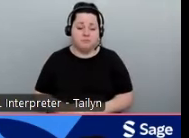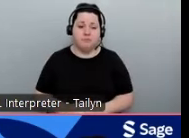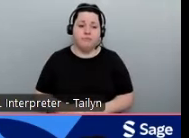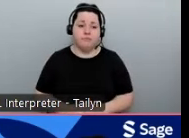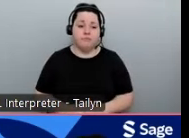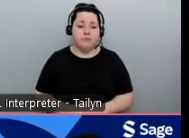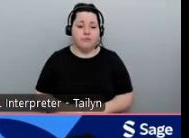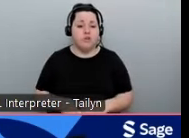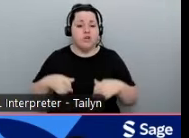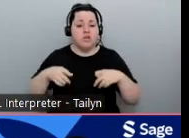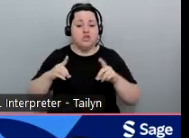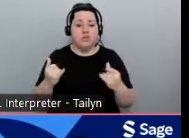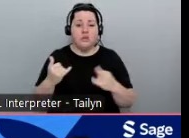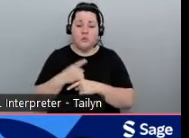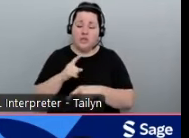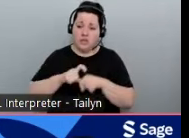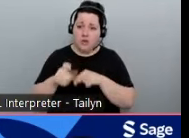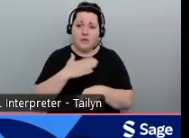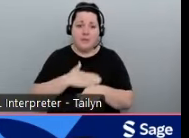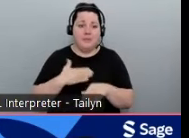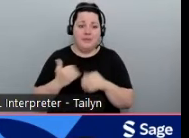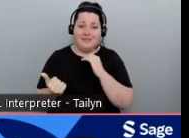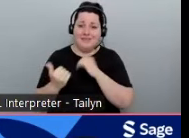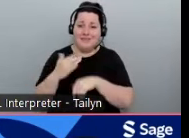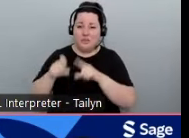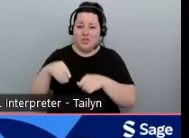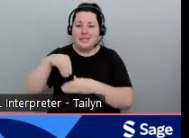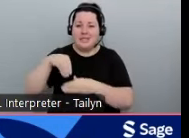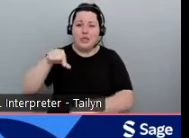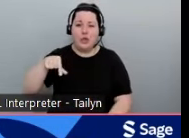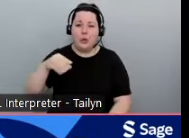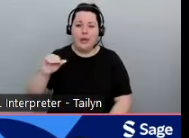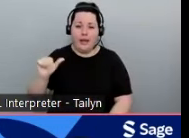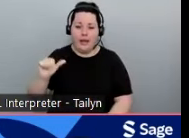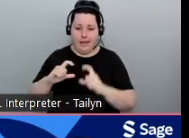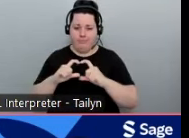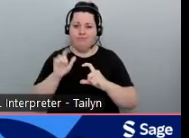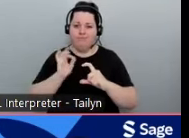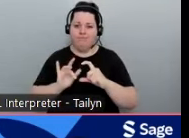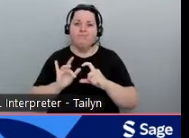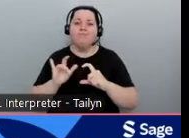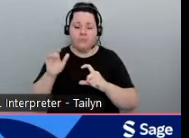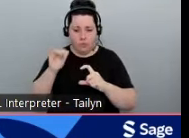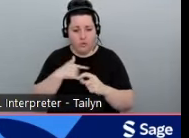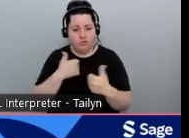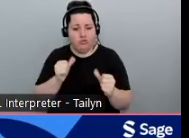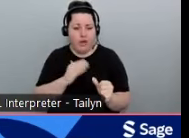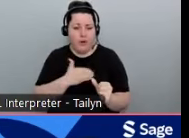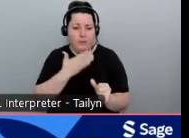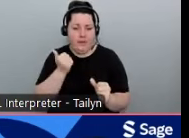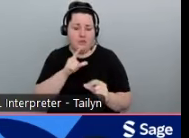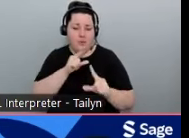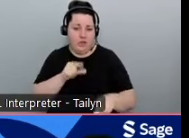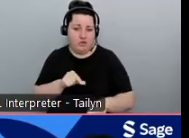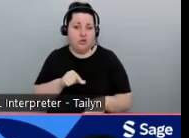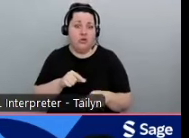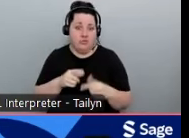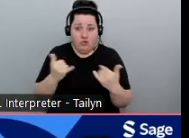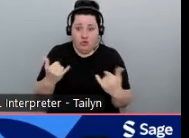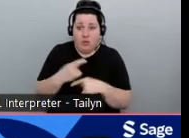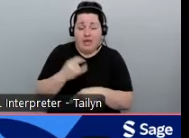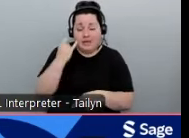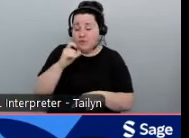Throughout today's call, please send us your questions via the Q&A box at the bottom of your screen. We'll do our best to answer all of your questions live, but if we don't get to them all, we